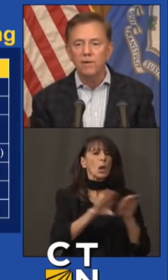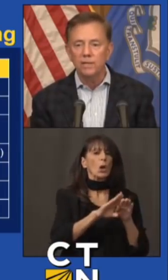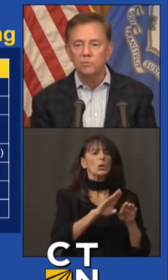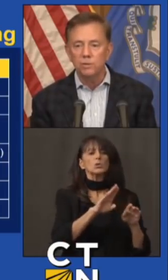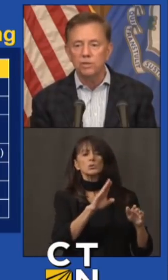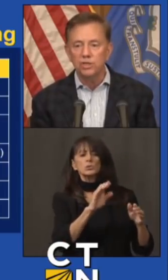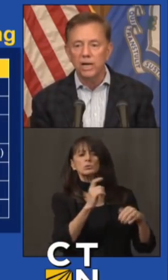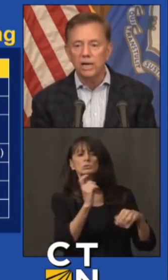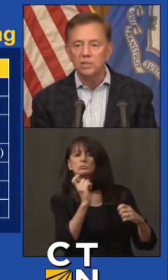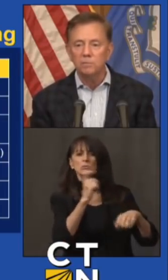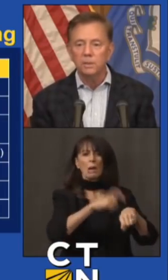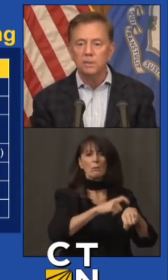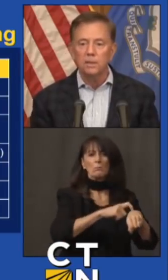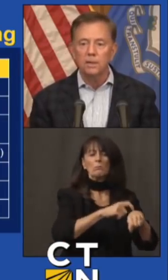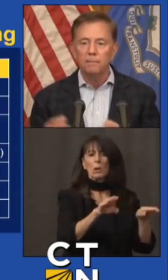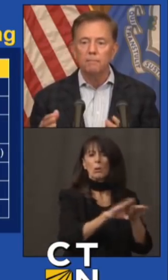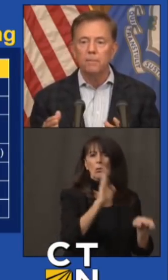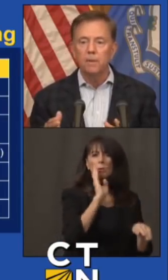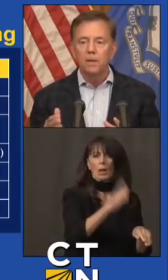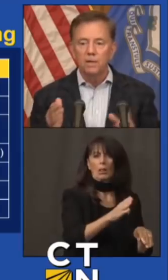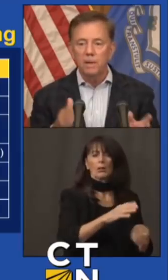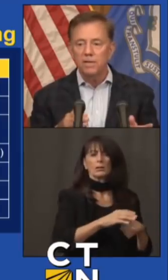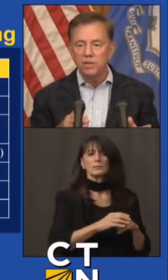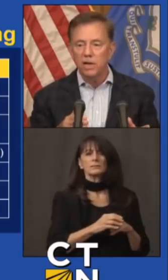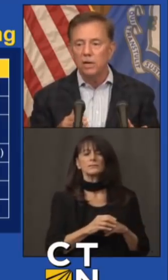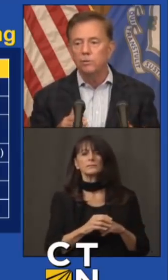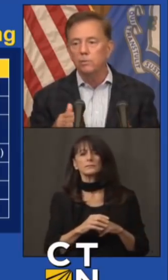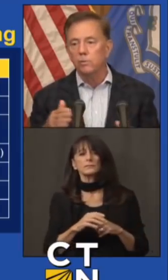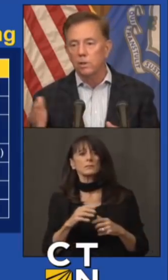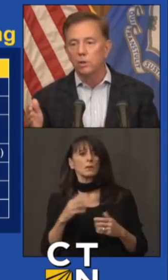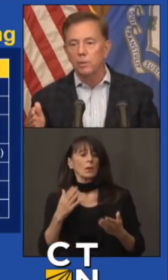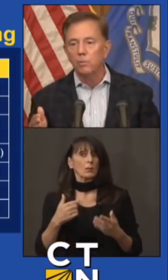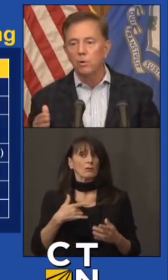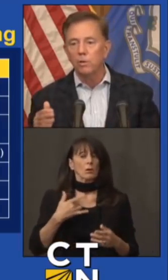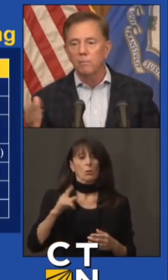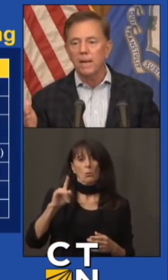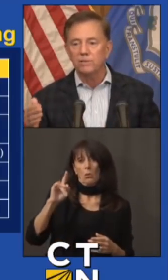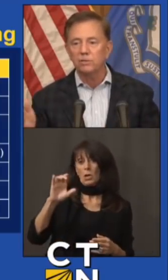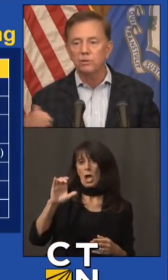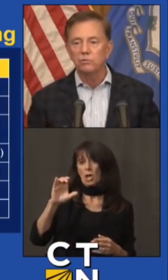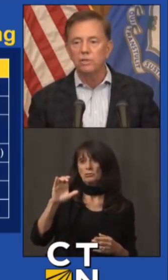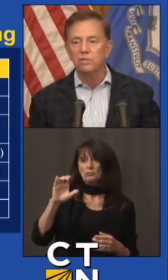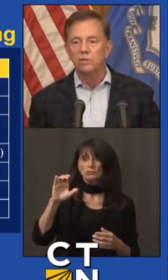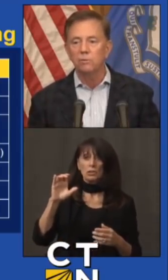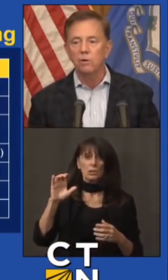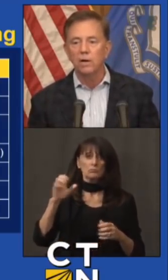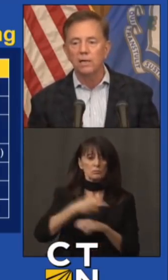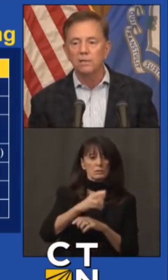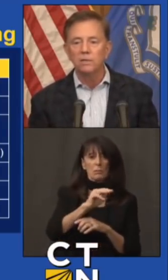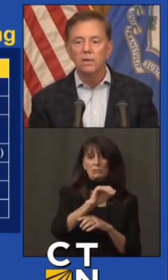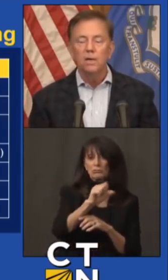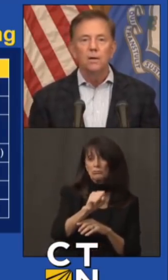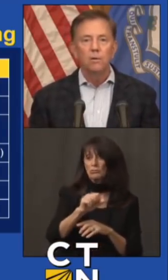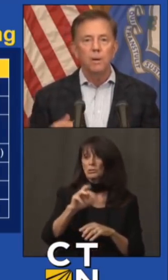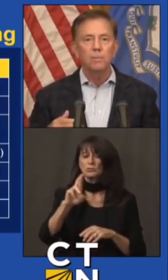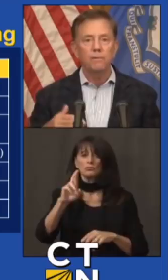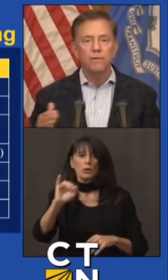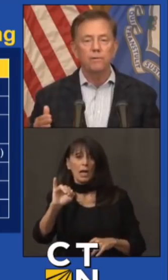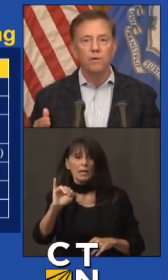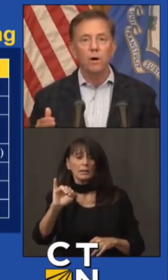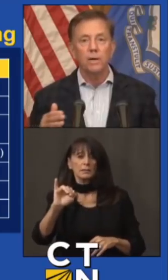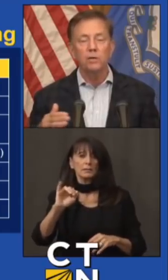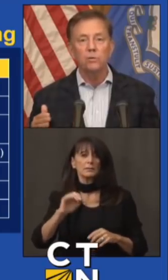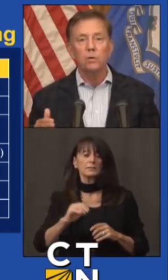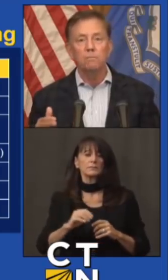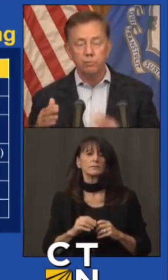private events was a change, but you may say 100 were a little bit more than Massachusetts and Rhode Island. Remember,